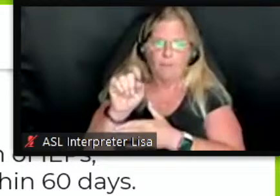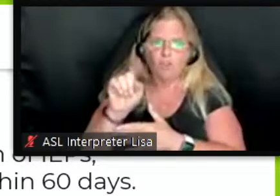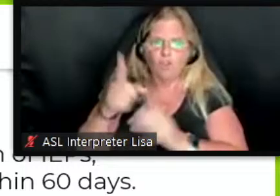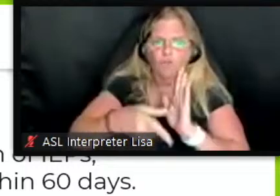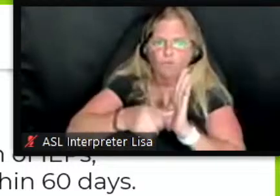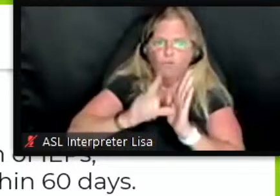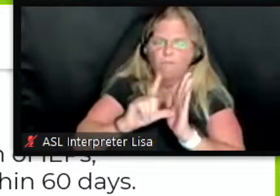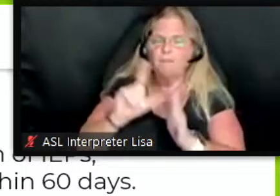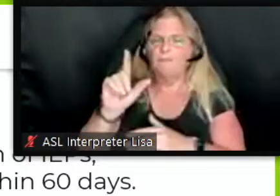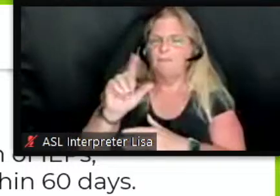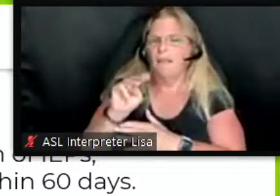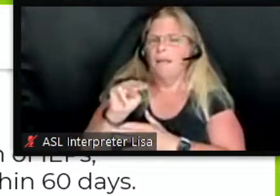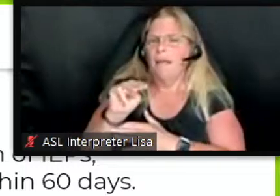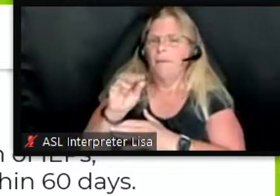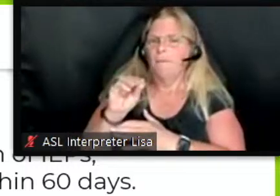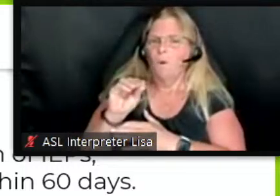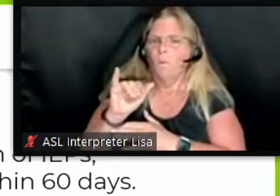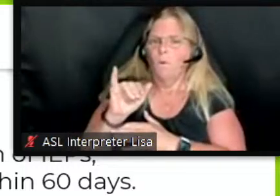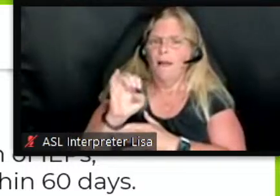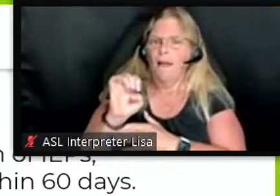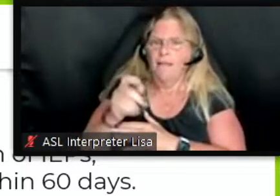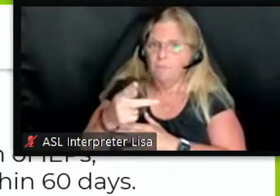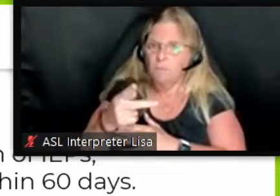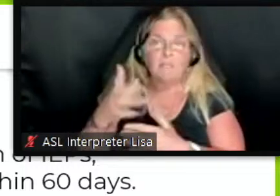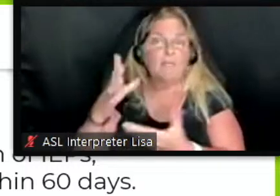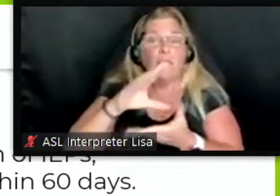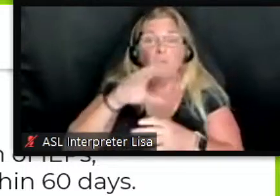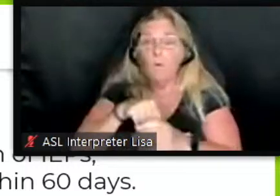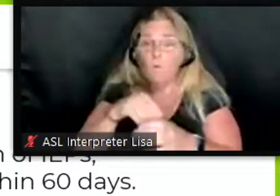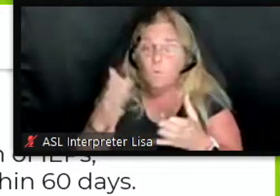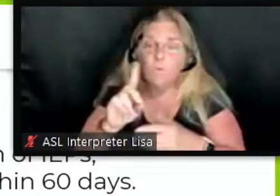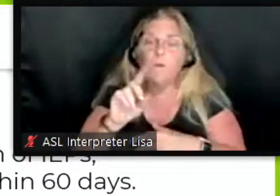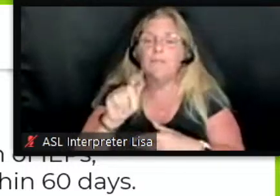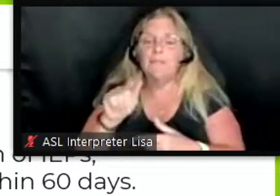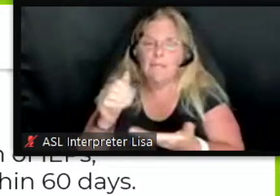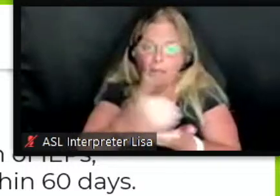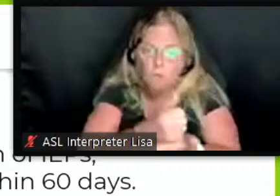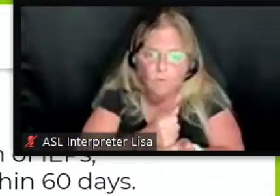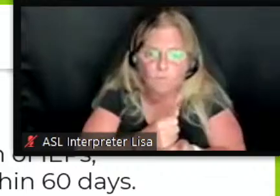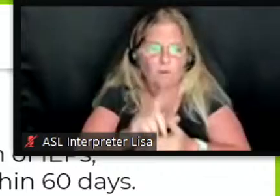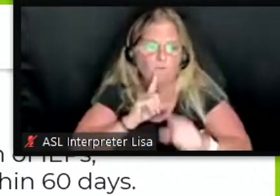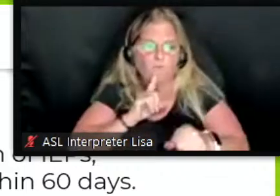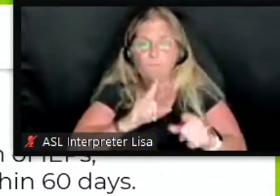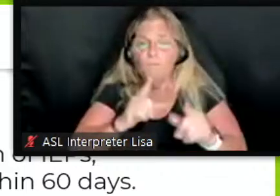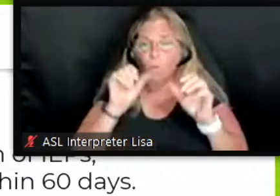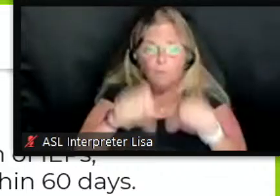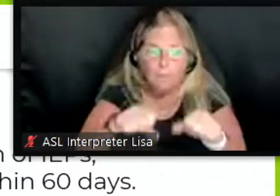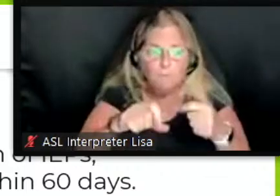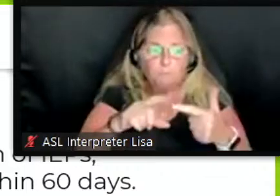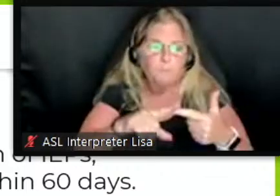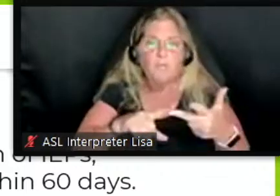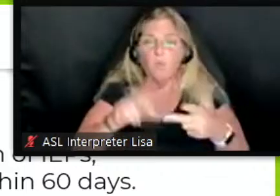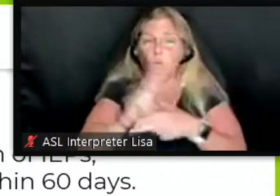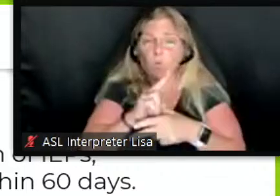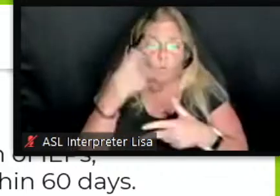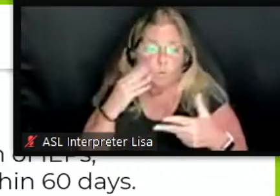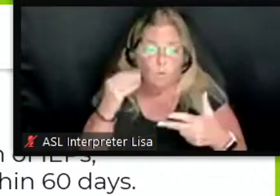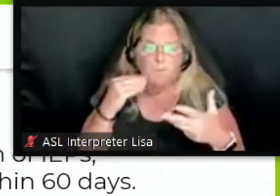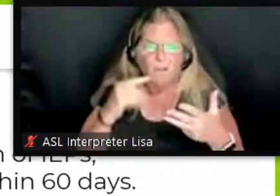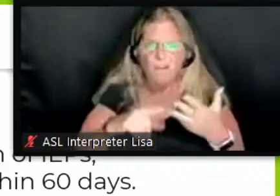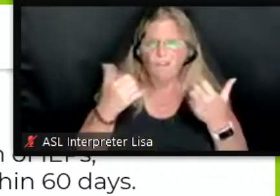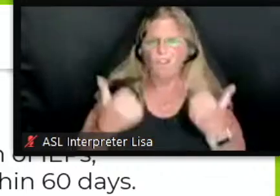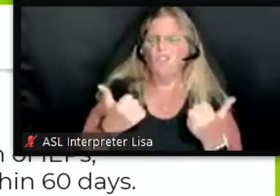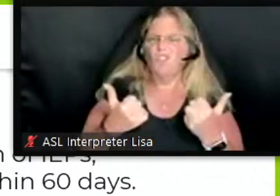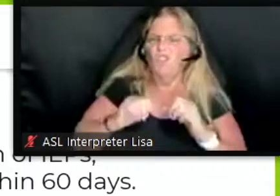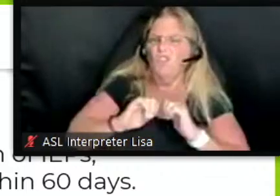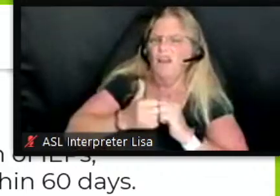online IEP, including data collection, reporting capabilities, user experience, and current mechanisms for feedback and